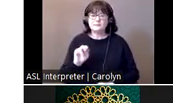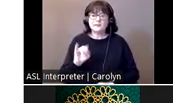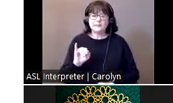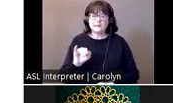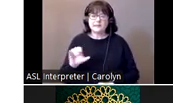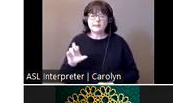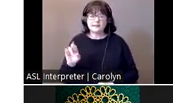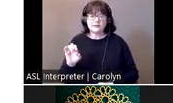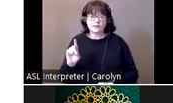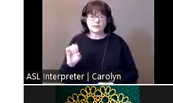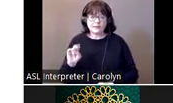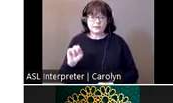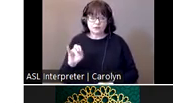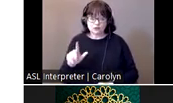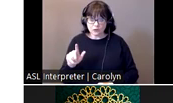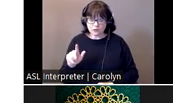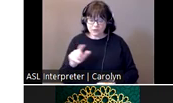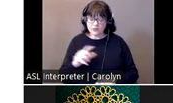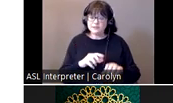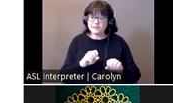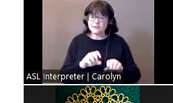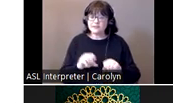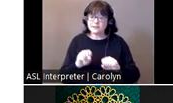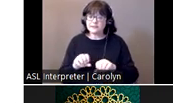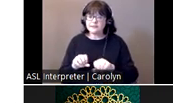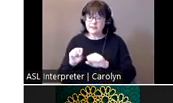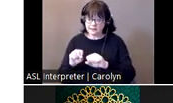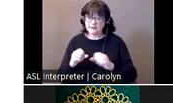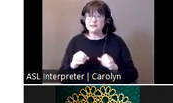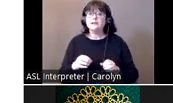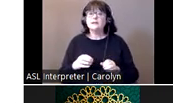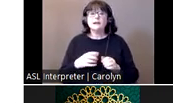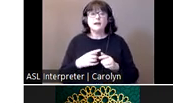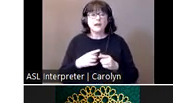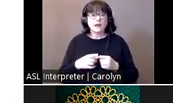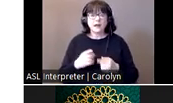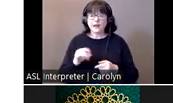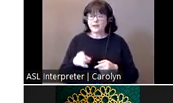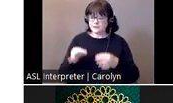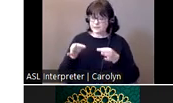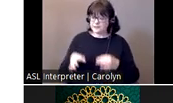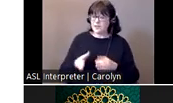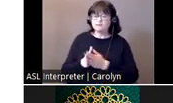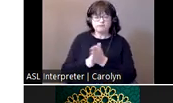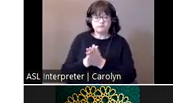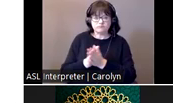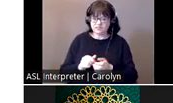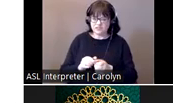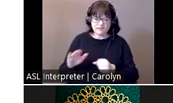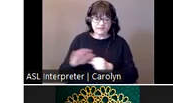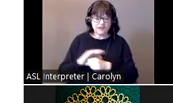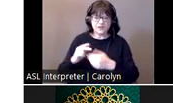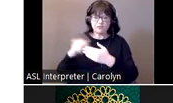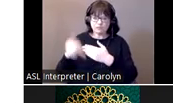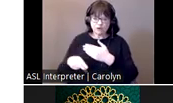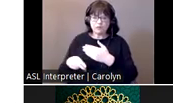And then if a learner decides, hey, I'd like to take that full program at the post-secondary institution, then they've got a